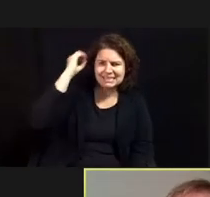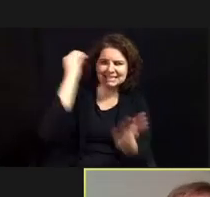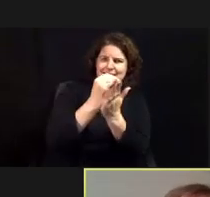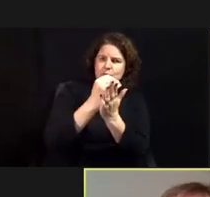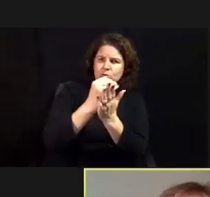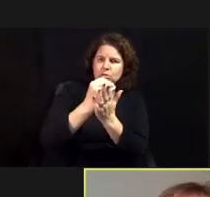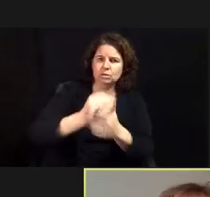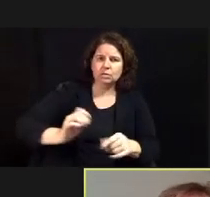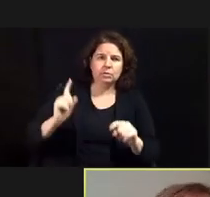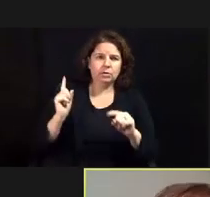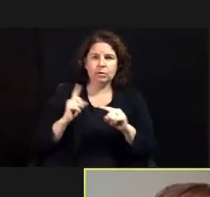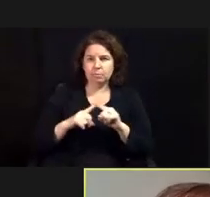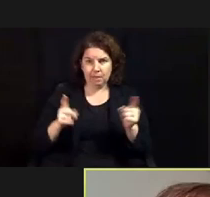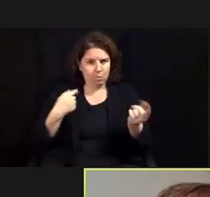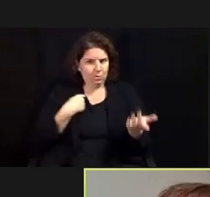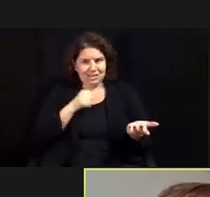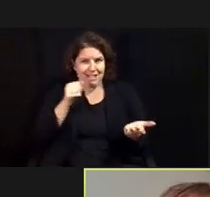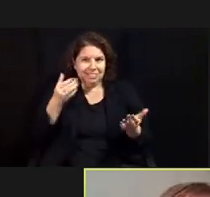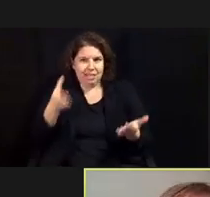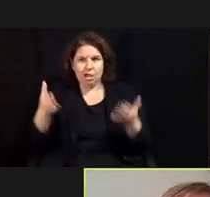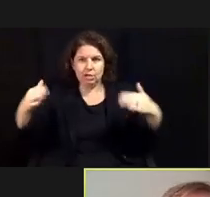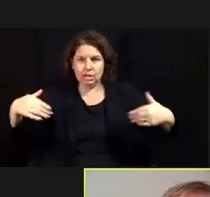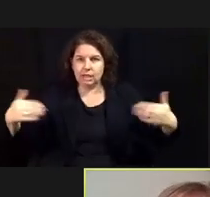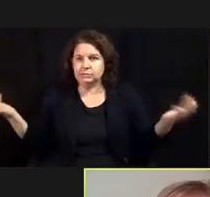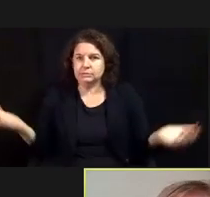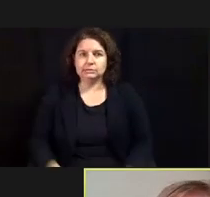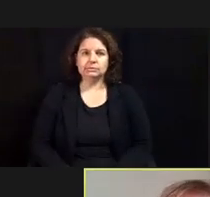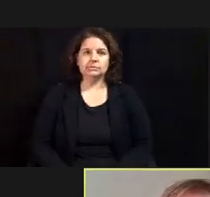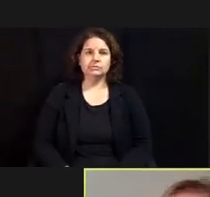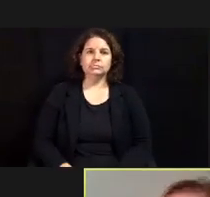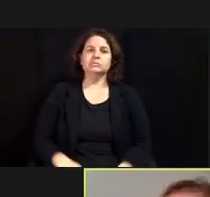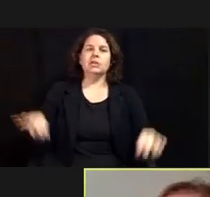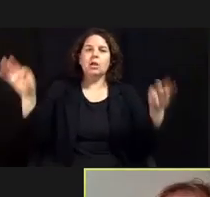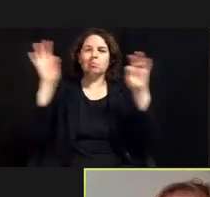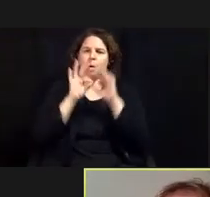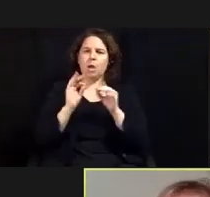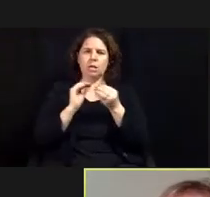some important numbers that for us to keep in mind. The 19